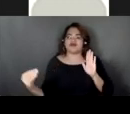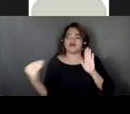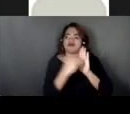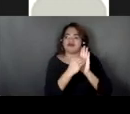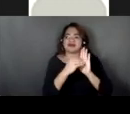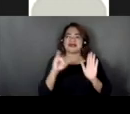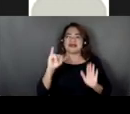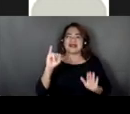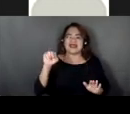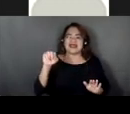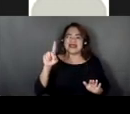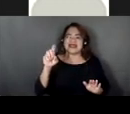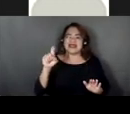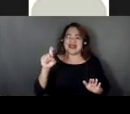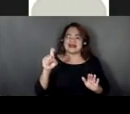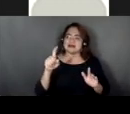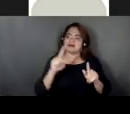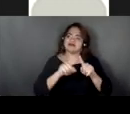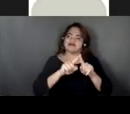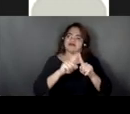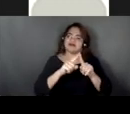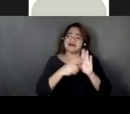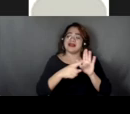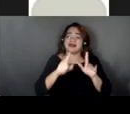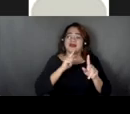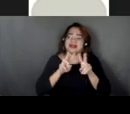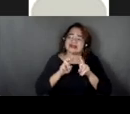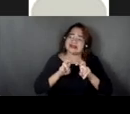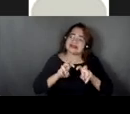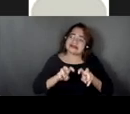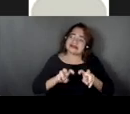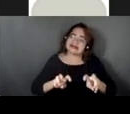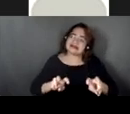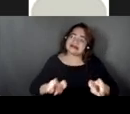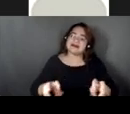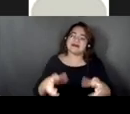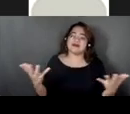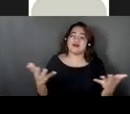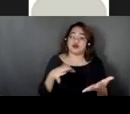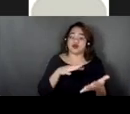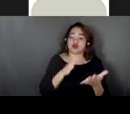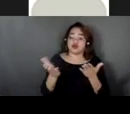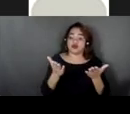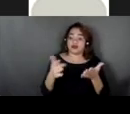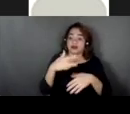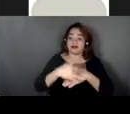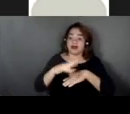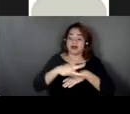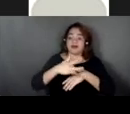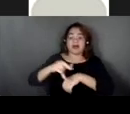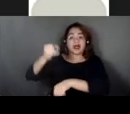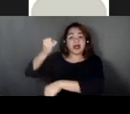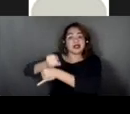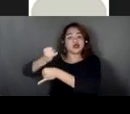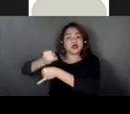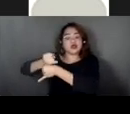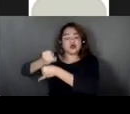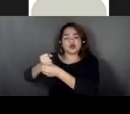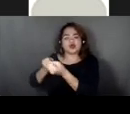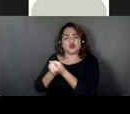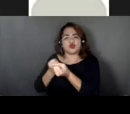on a very extensive assessment of what services are available, how the institution supports folks moving through